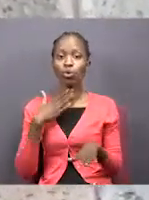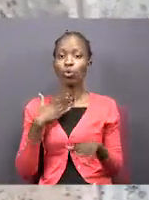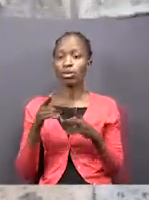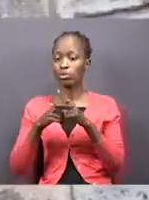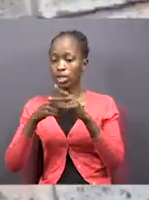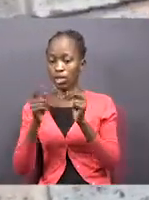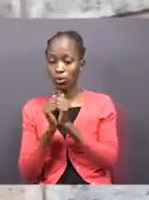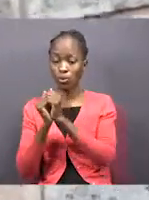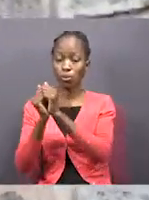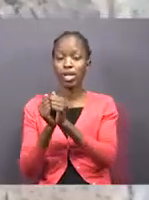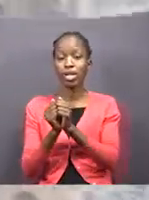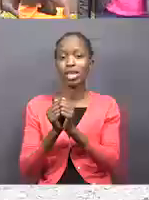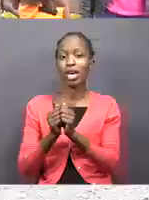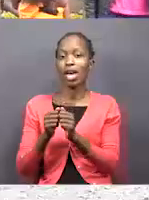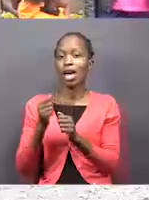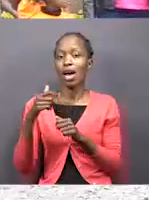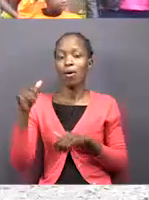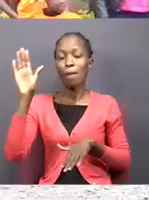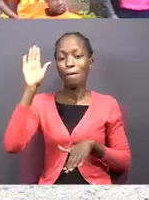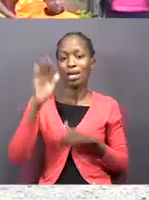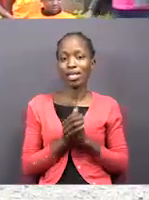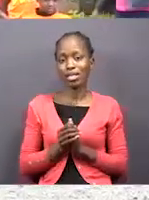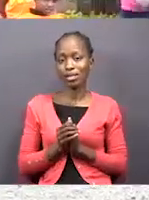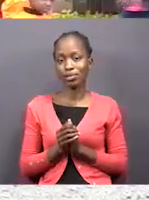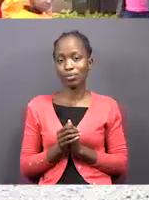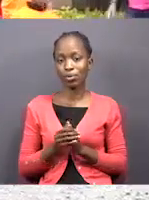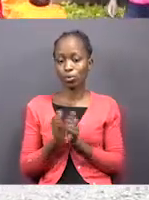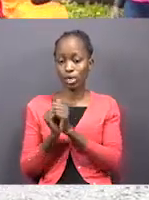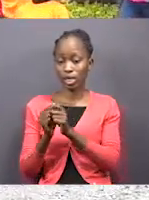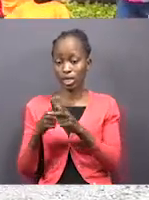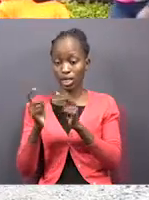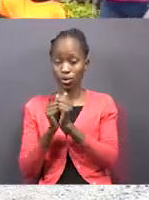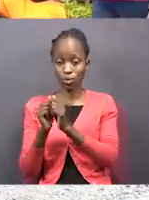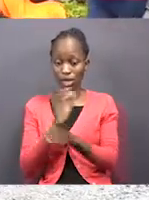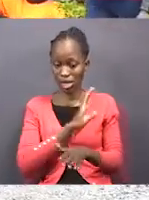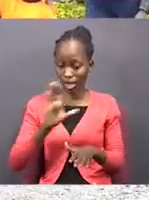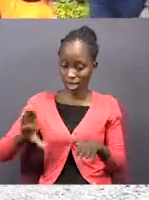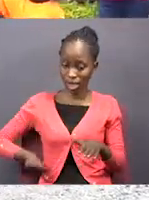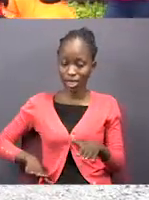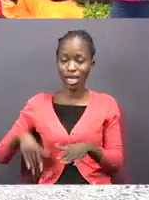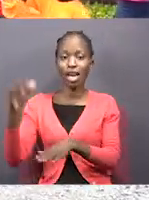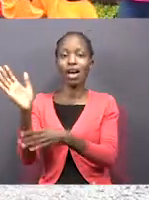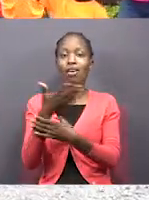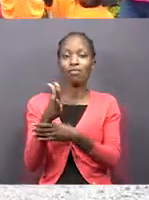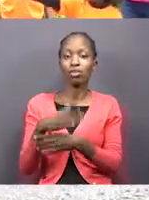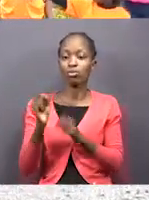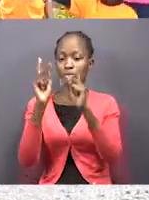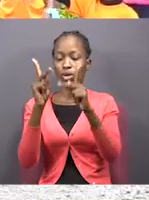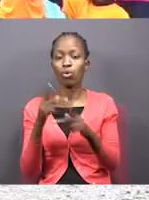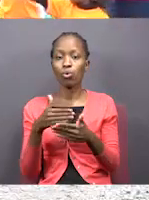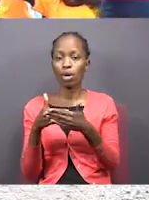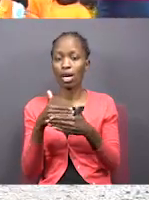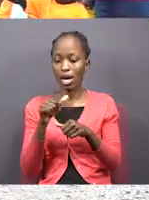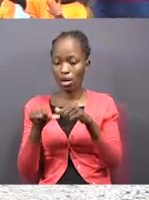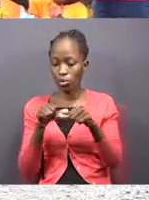flag. All right, we are about to do the Christian flag. Where is the Christian flag? Point the Christian flag, one